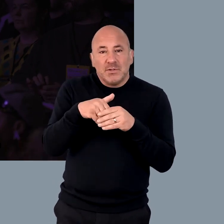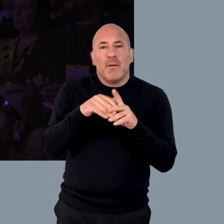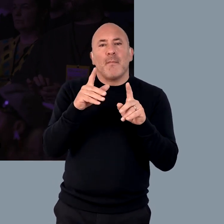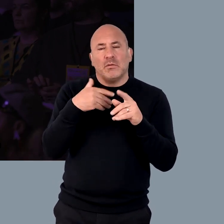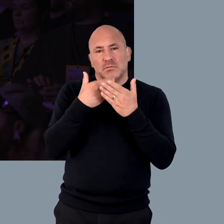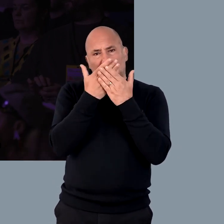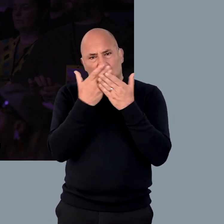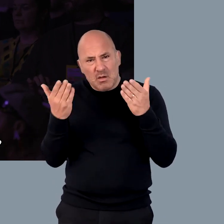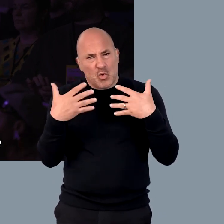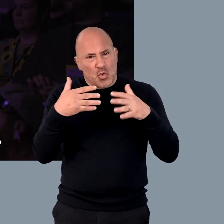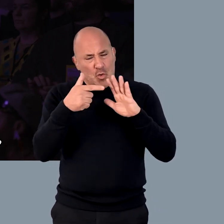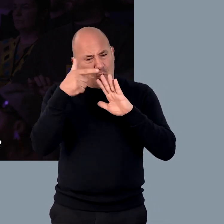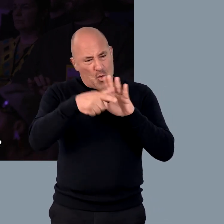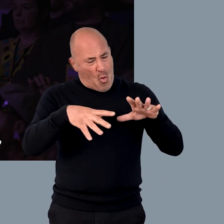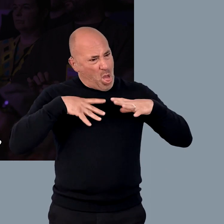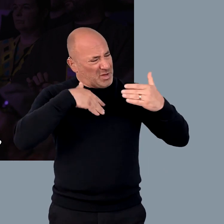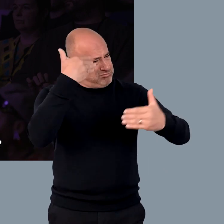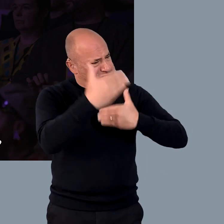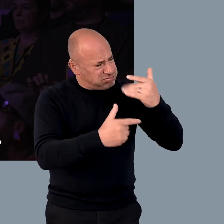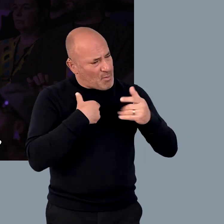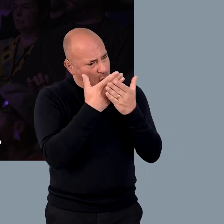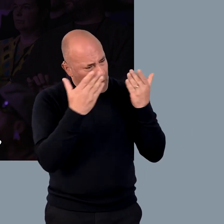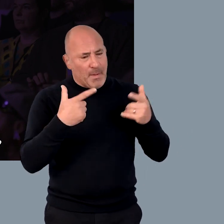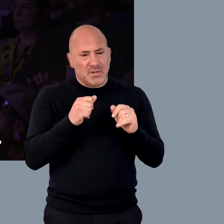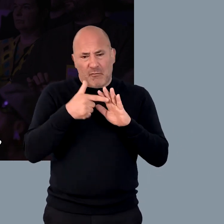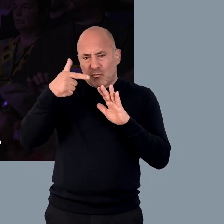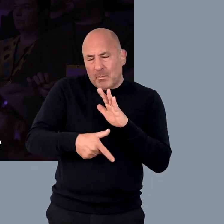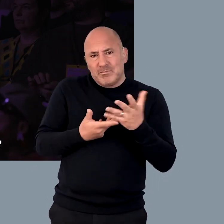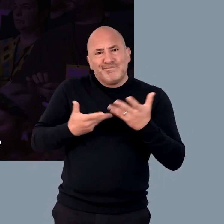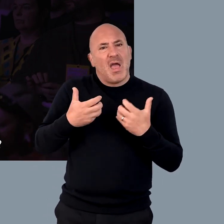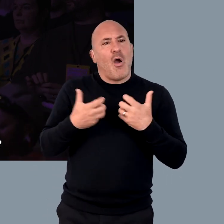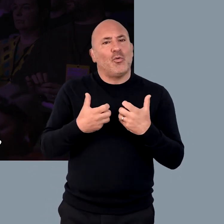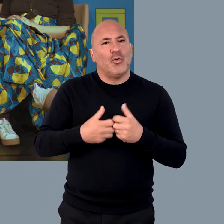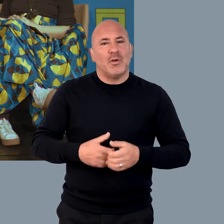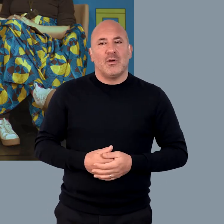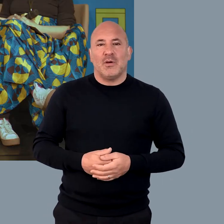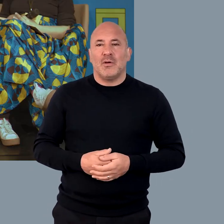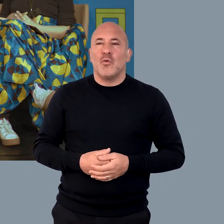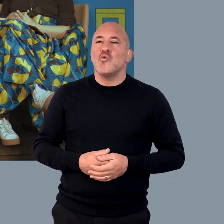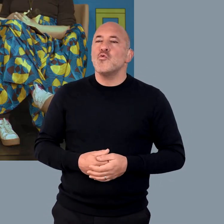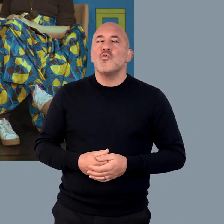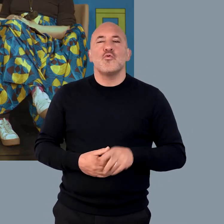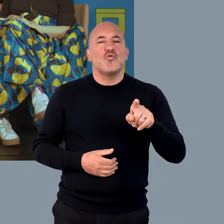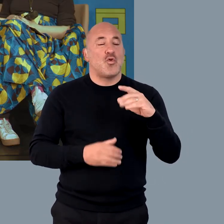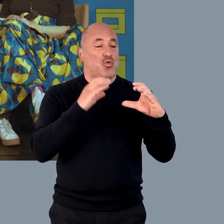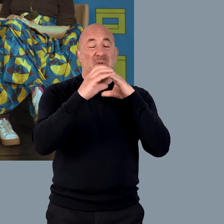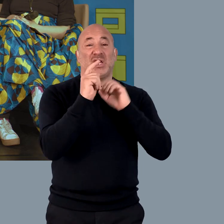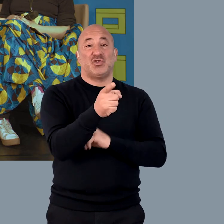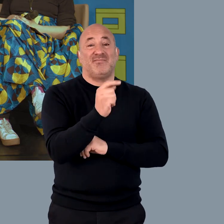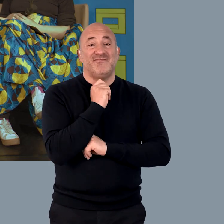this conversation in an inclusive way whilst honouring the real quality, deep work that's happening?